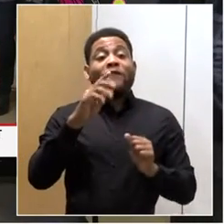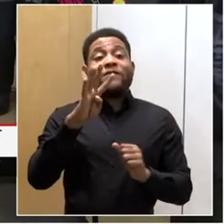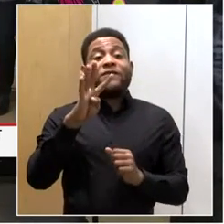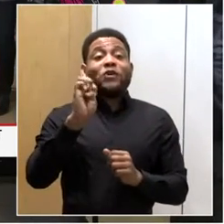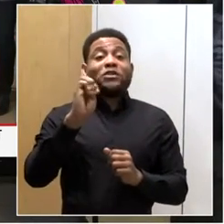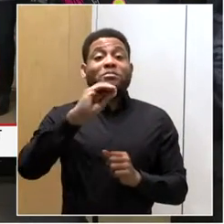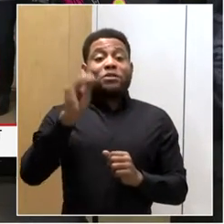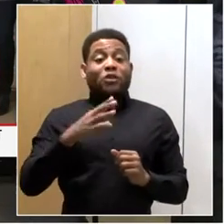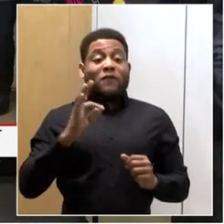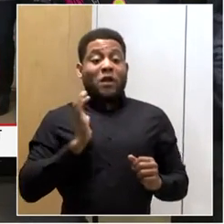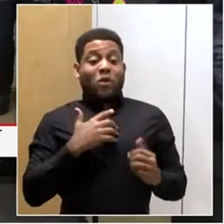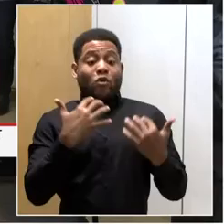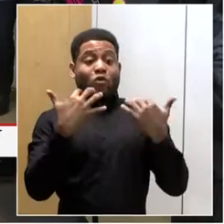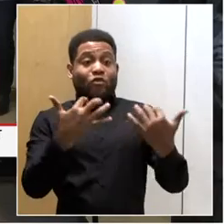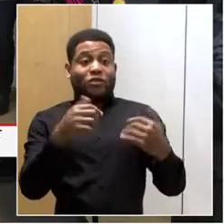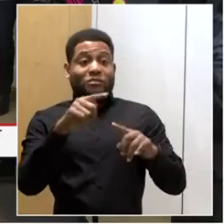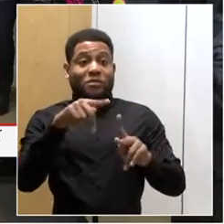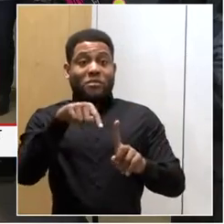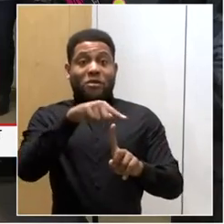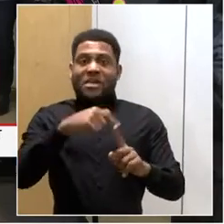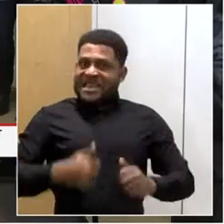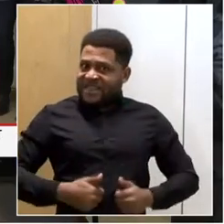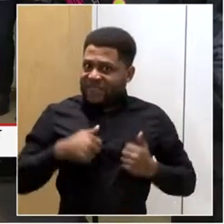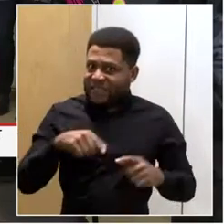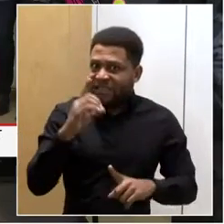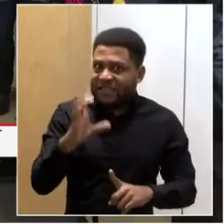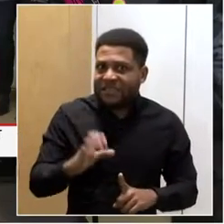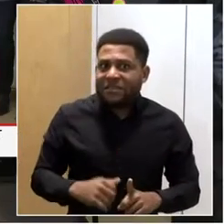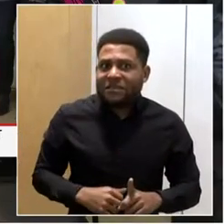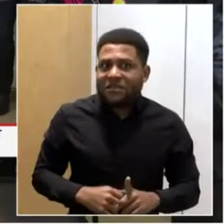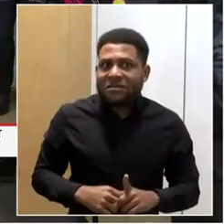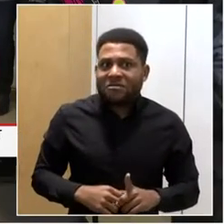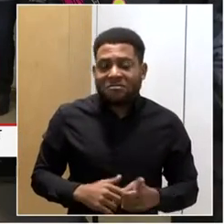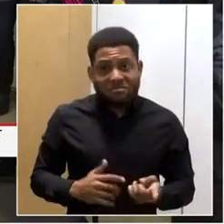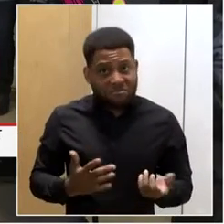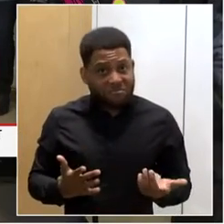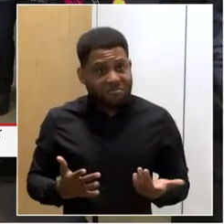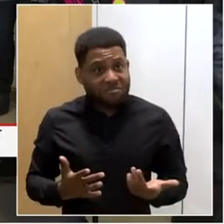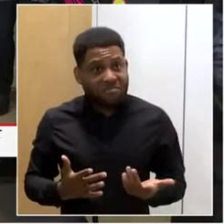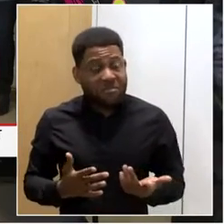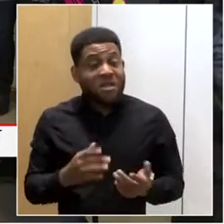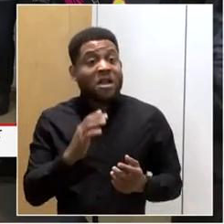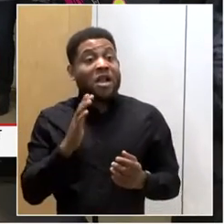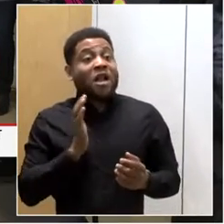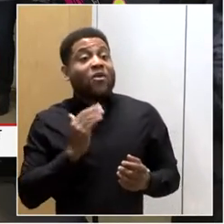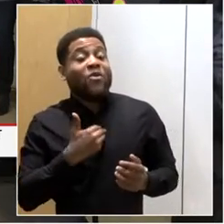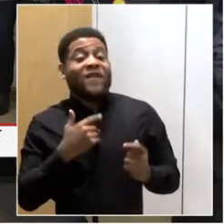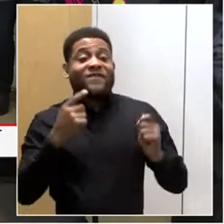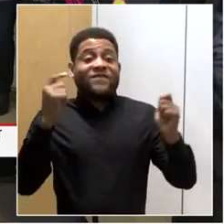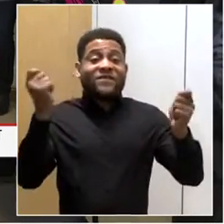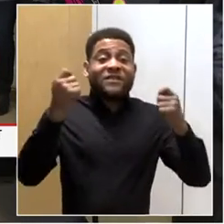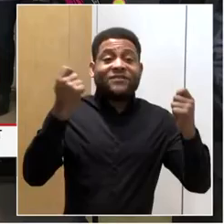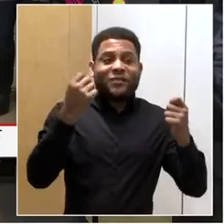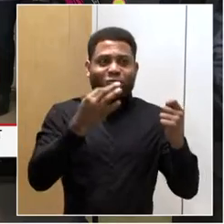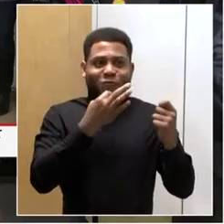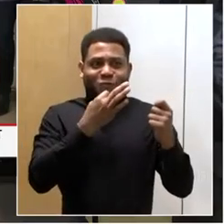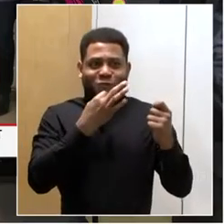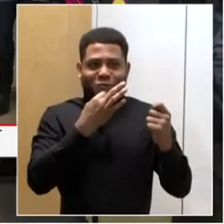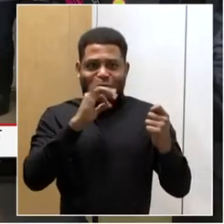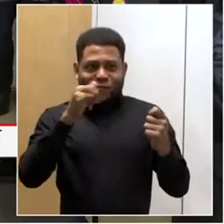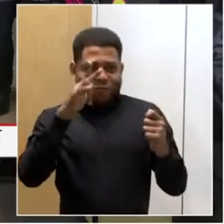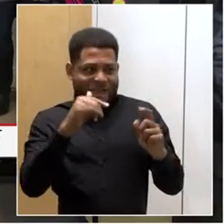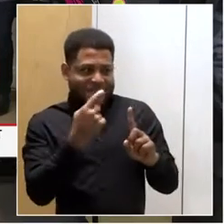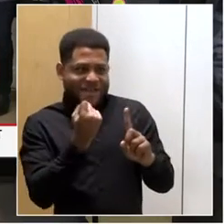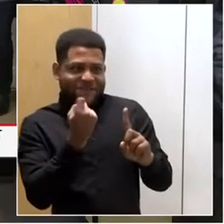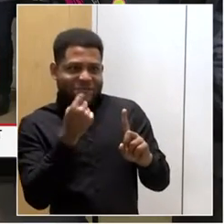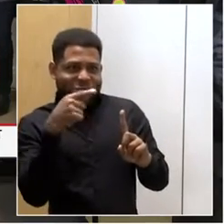live in the District of Columbia. All right, so the Capitol Fringe Festival is coming up in July. It's going to be July 11th through